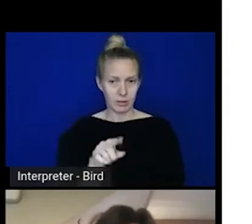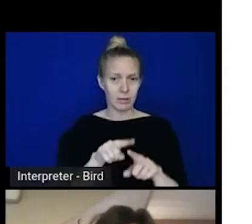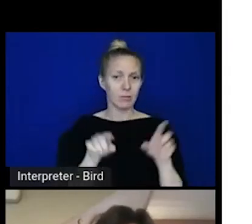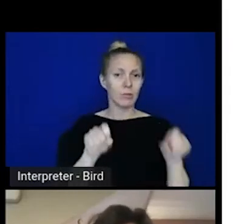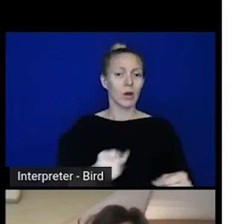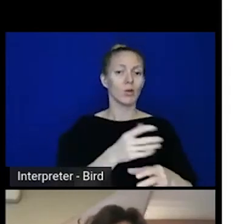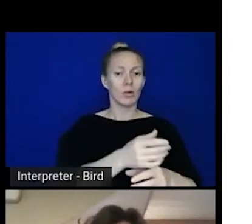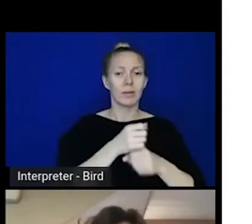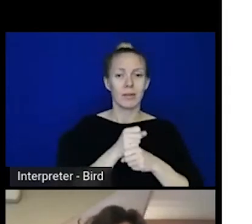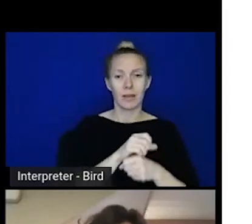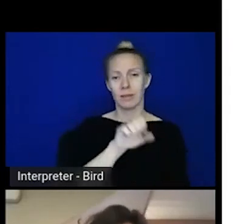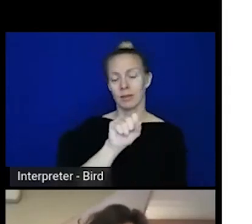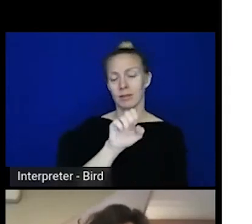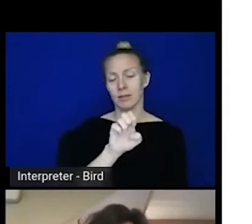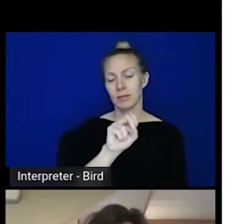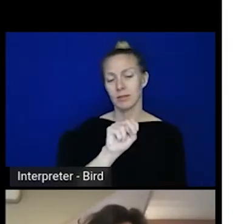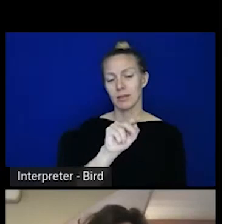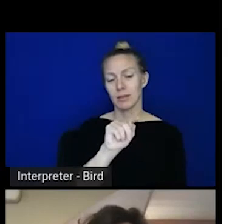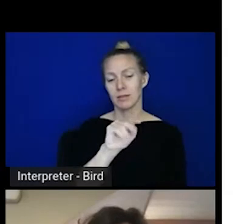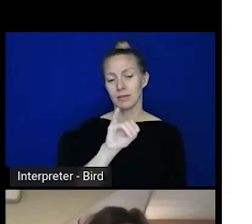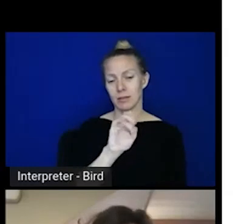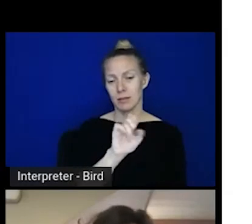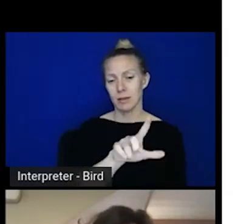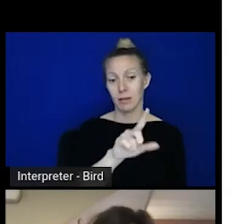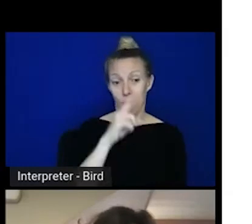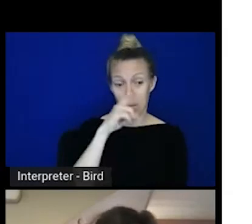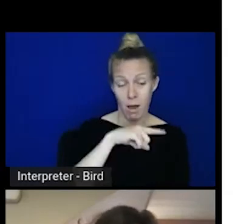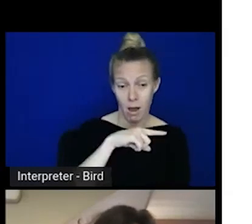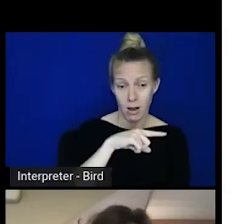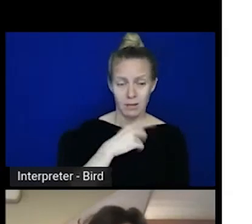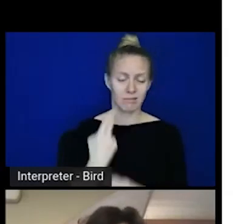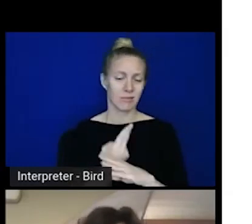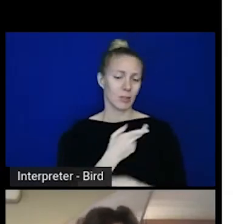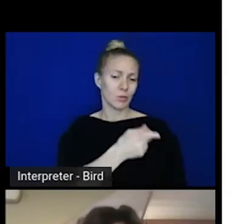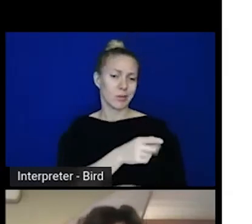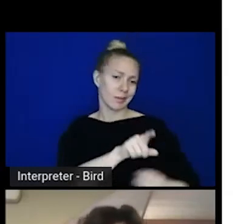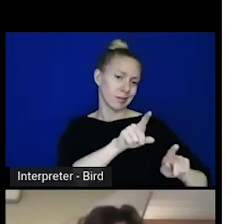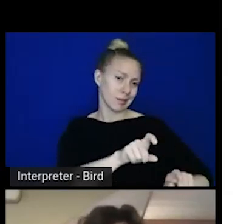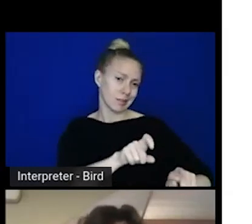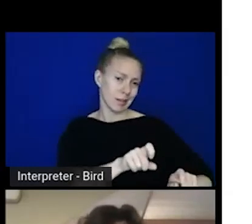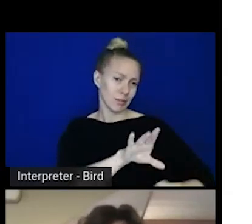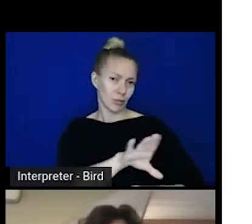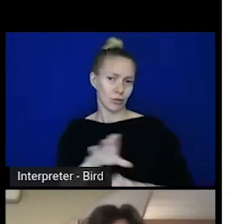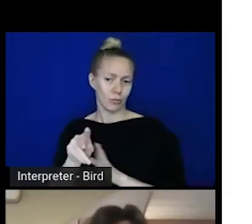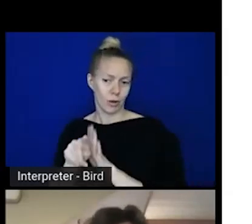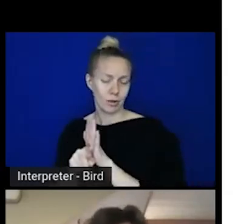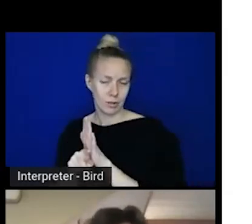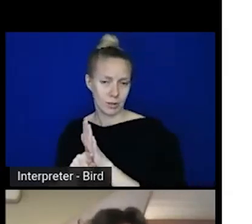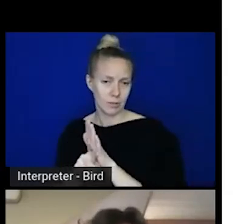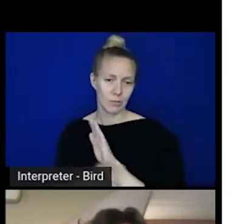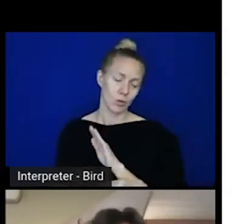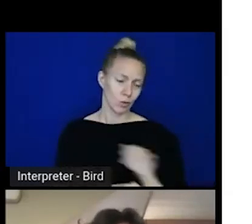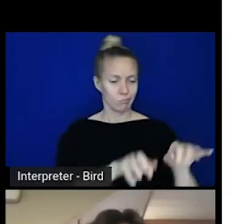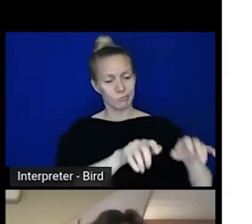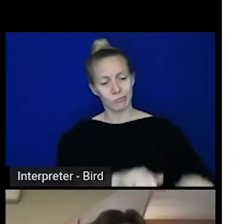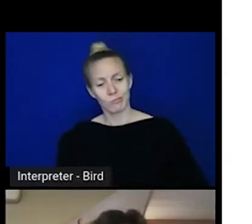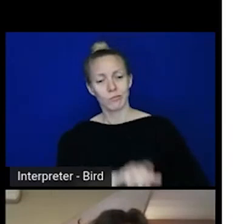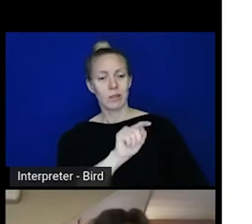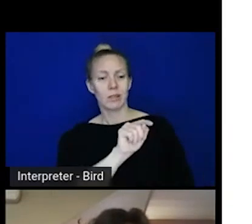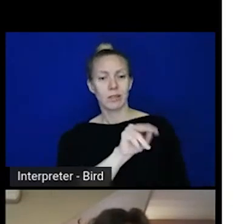then use that to test your Sentinel policy. So the ideal workflow would be you write some Terraform code, generate a Sentinel